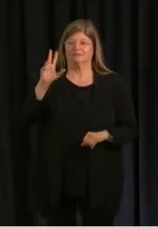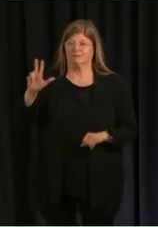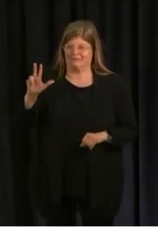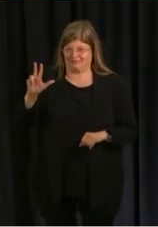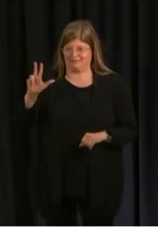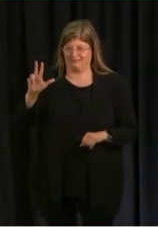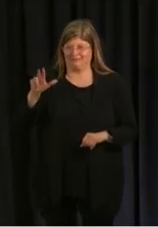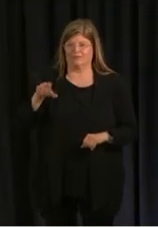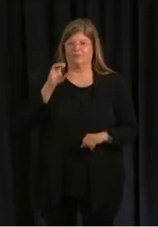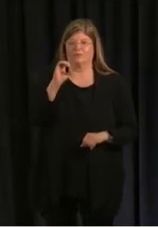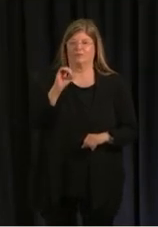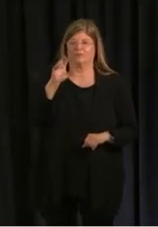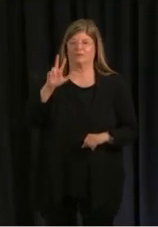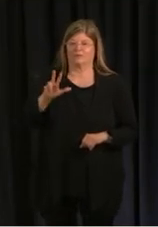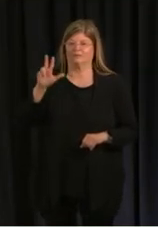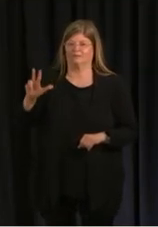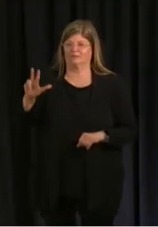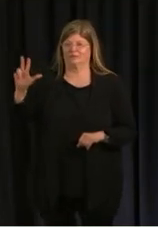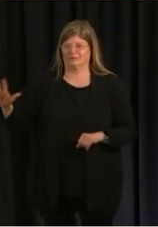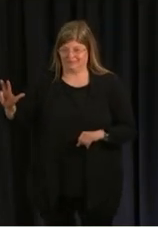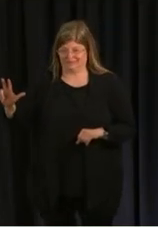1-855-363-0333. Again, that number is